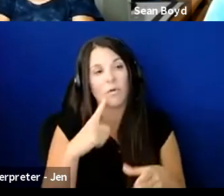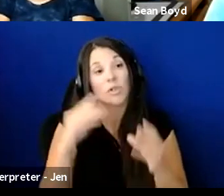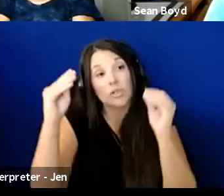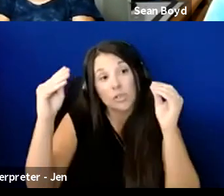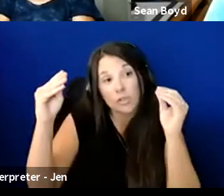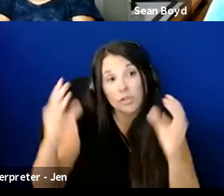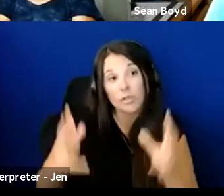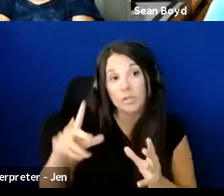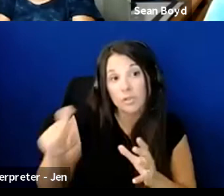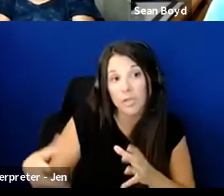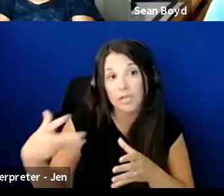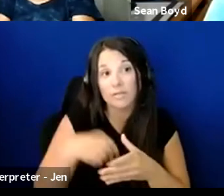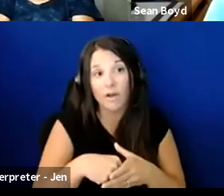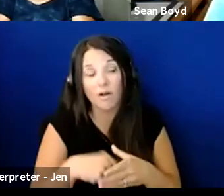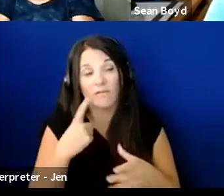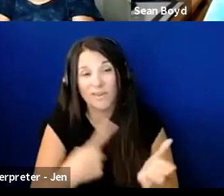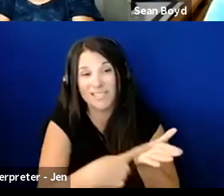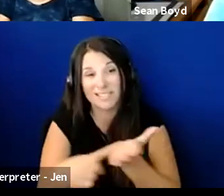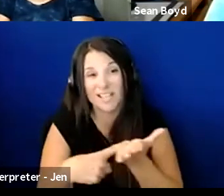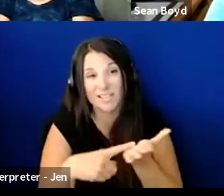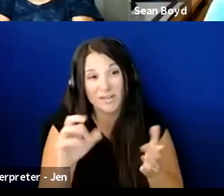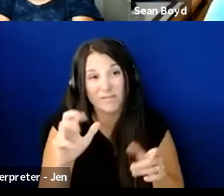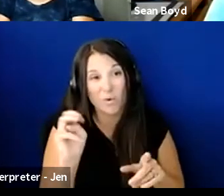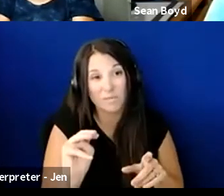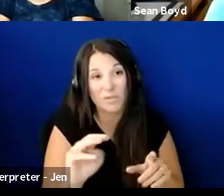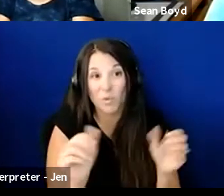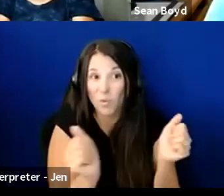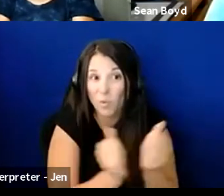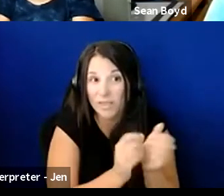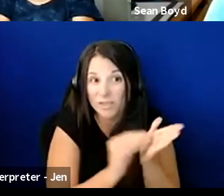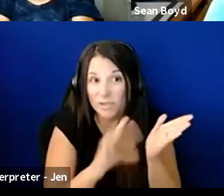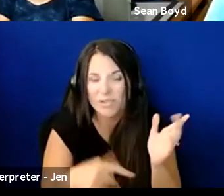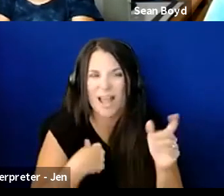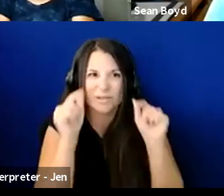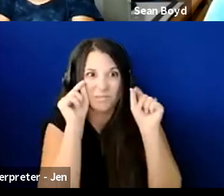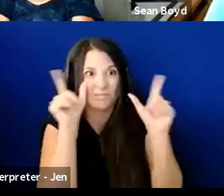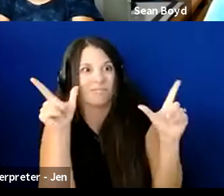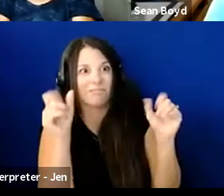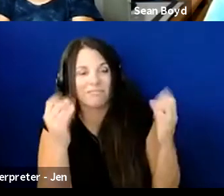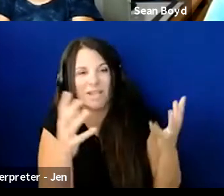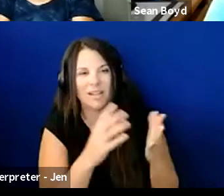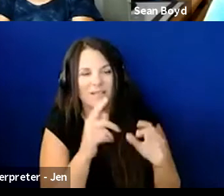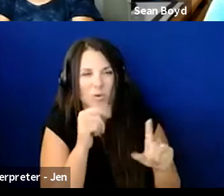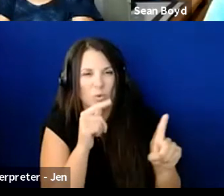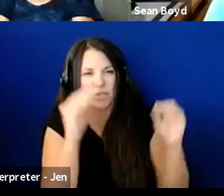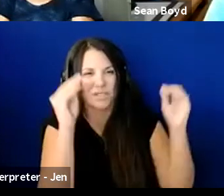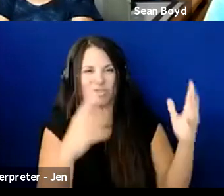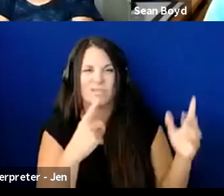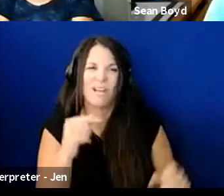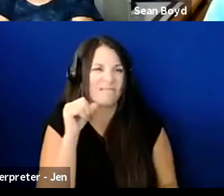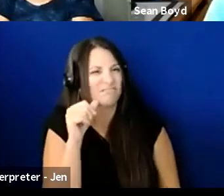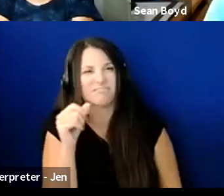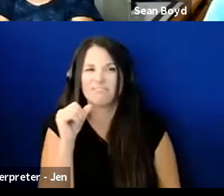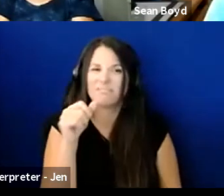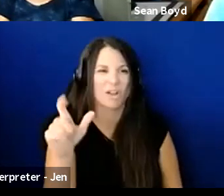their students. And I was kind of surprised how many of my colleagues thought, no, they shouldn't. And the rationale was often